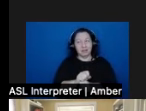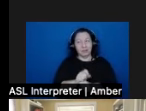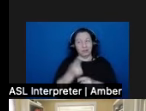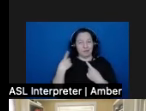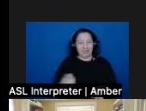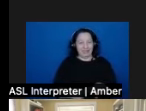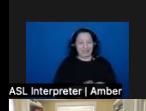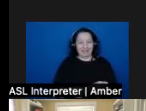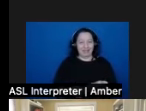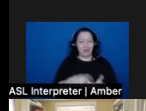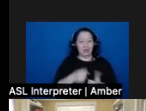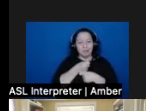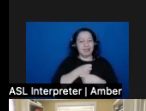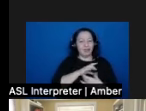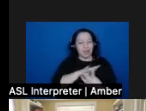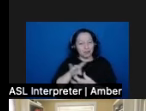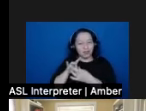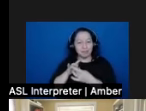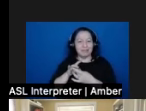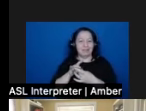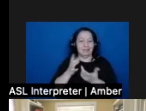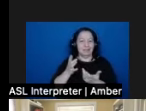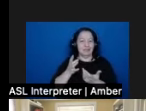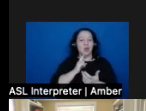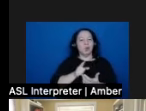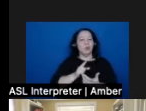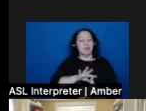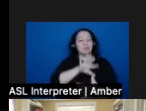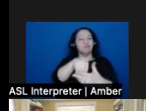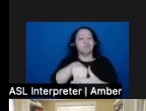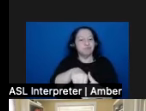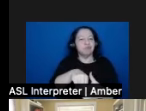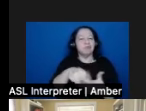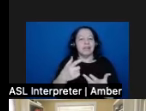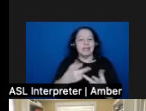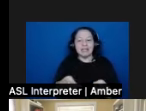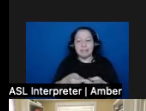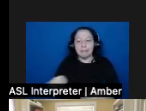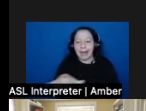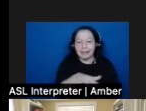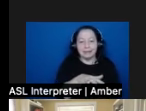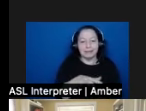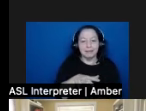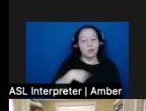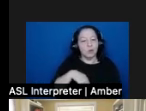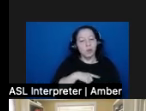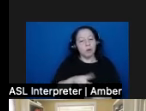those relationships and stepping into those spaces where we are also educating, right? Like we can